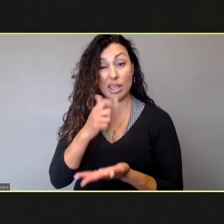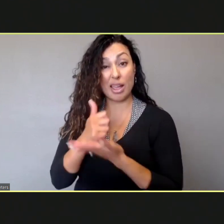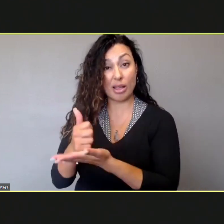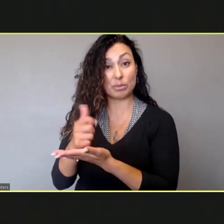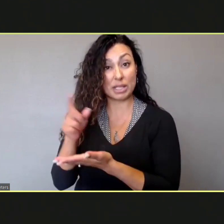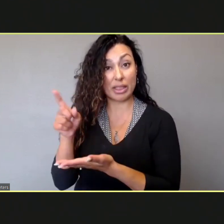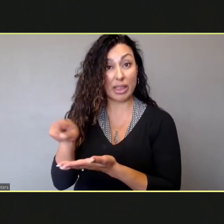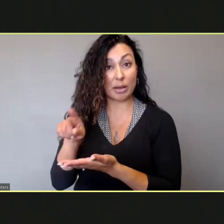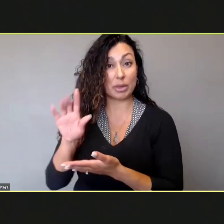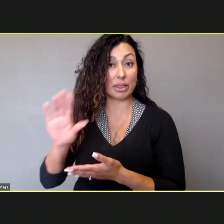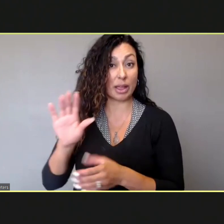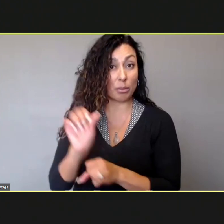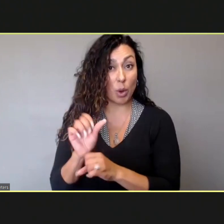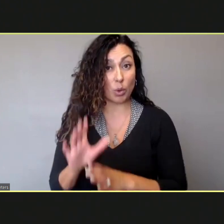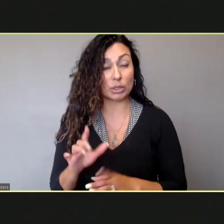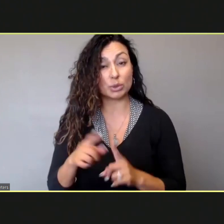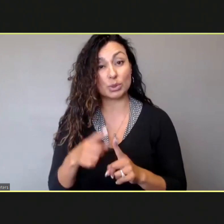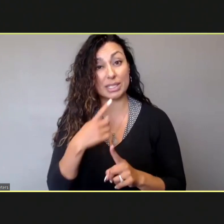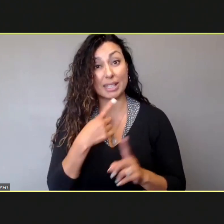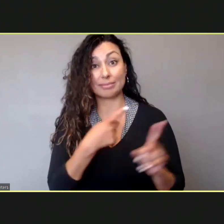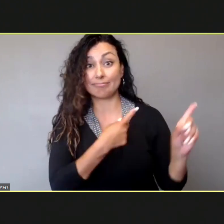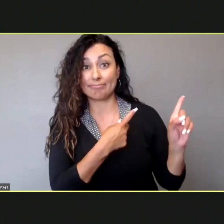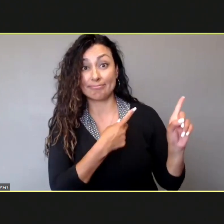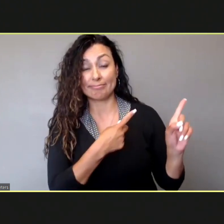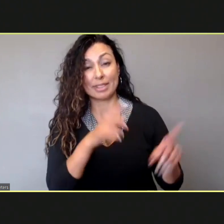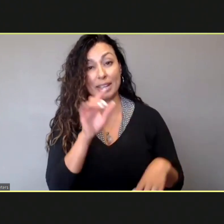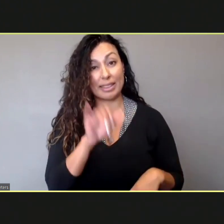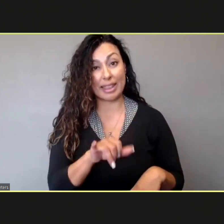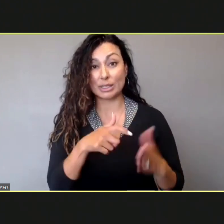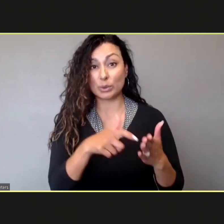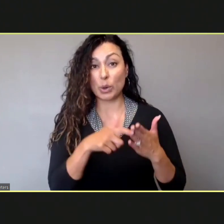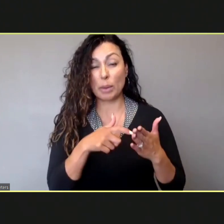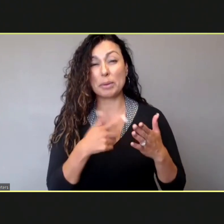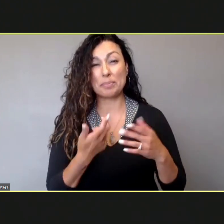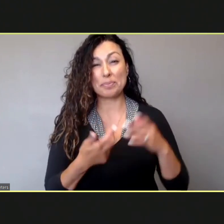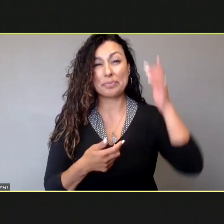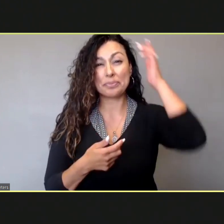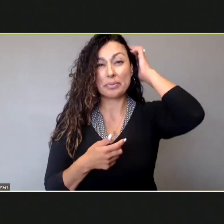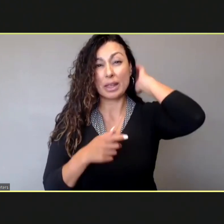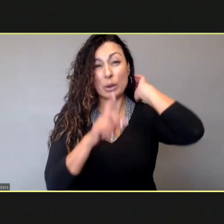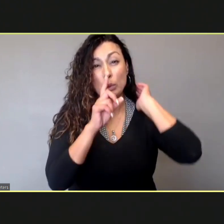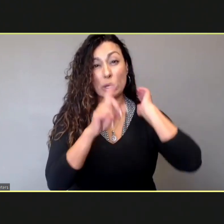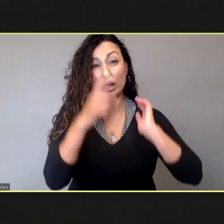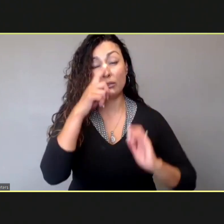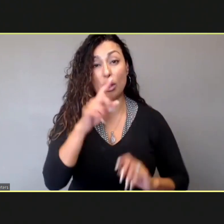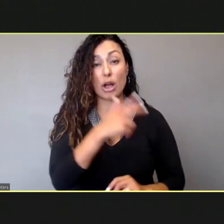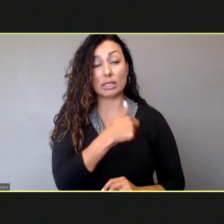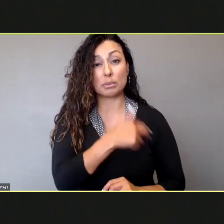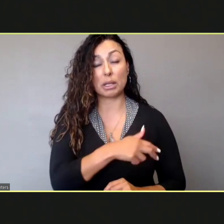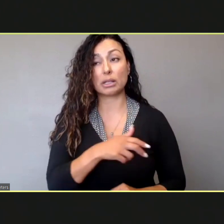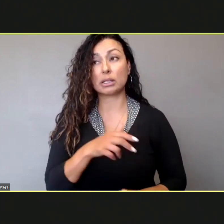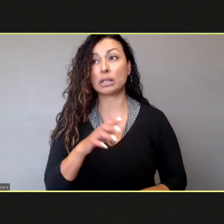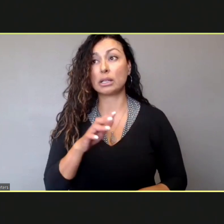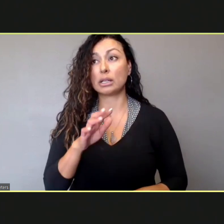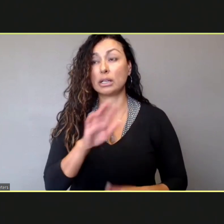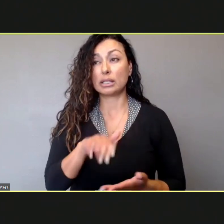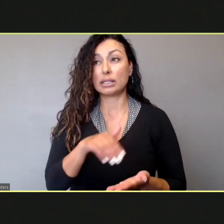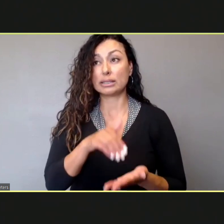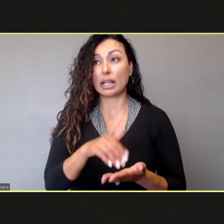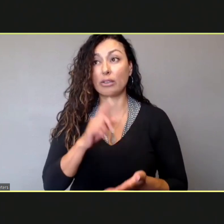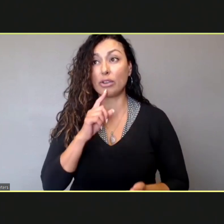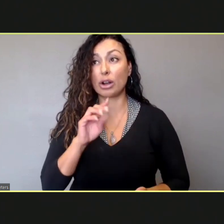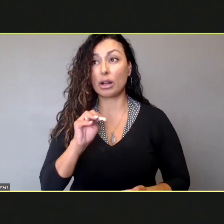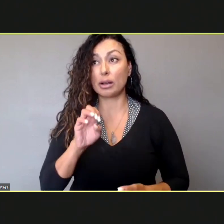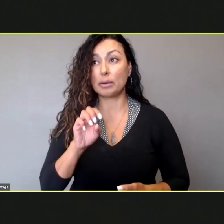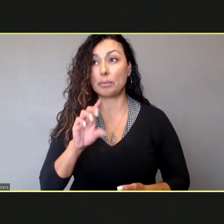their employees to say this is just a requirement. Actually, in the case of hospitals, the Center for Medicaid and